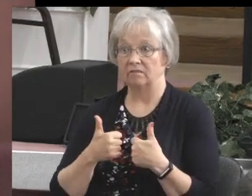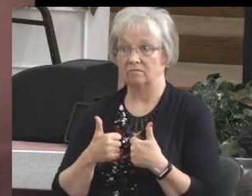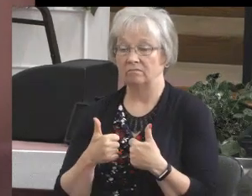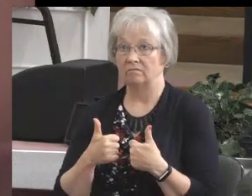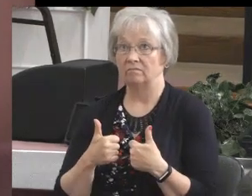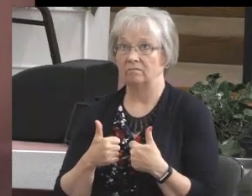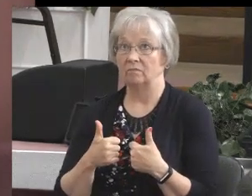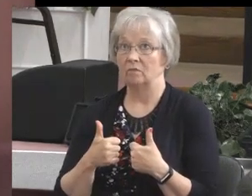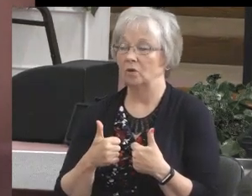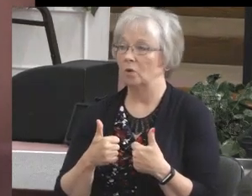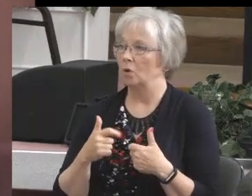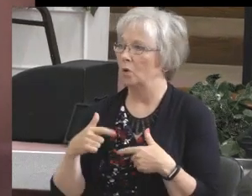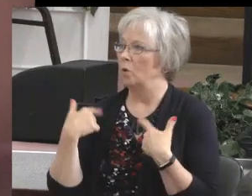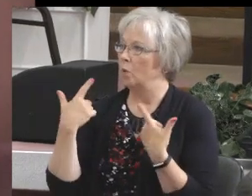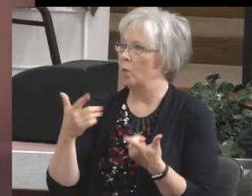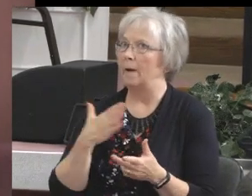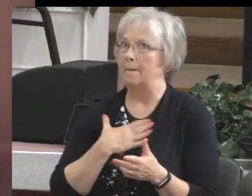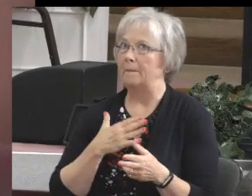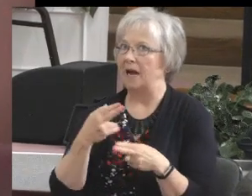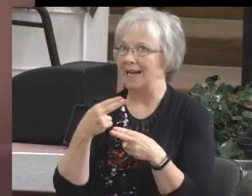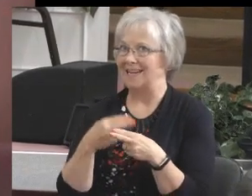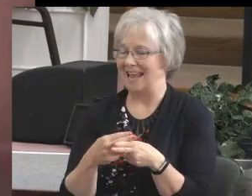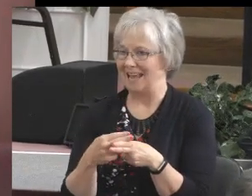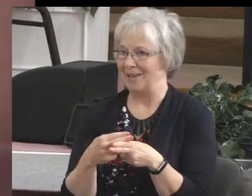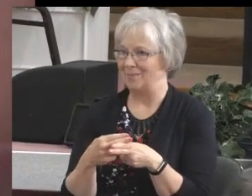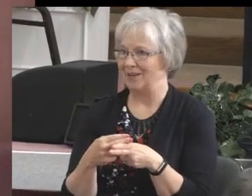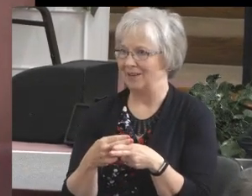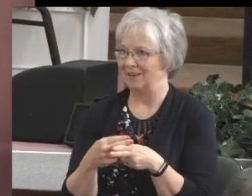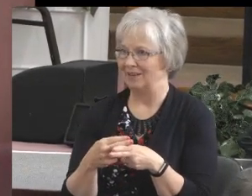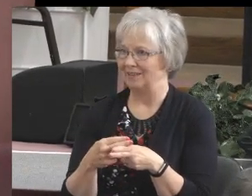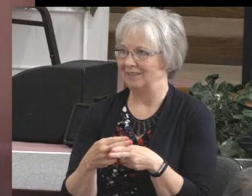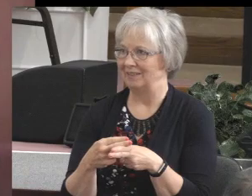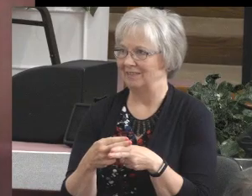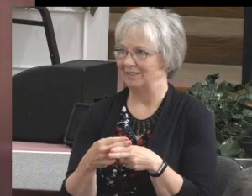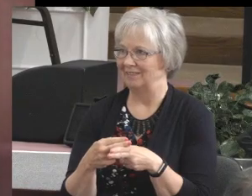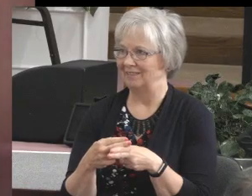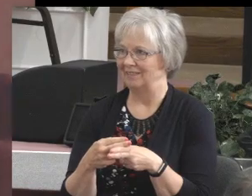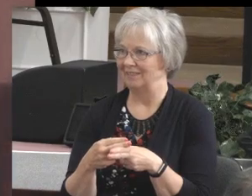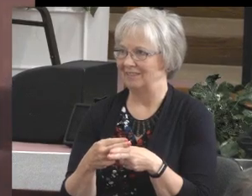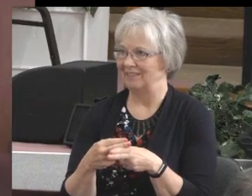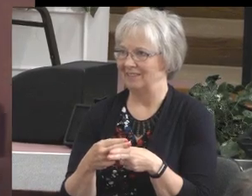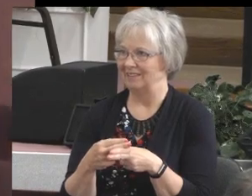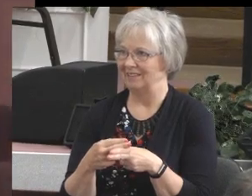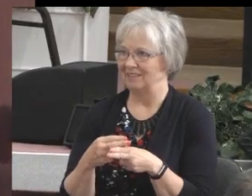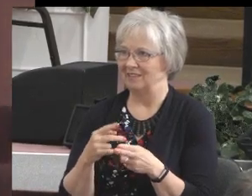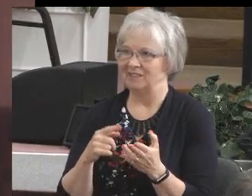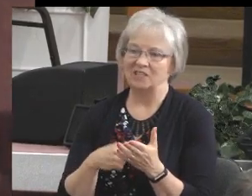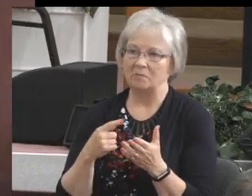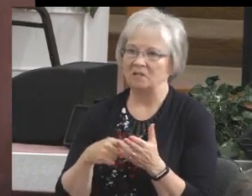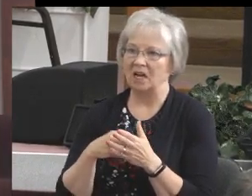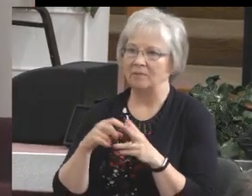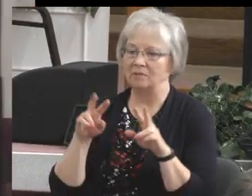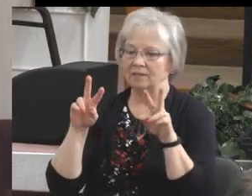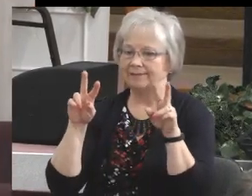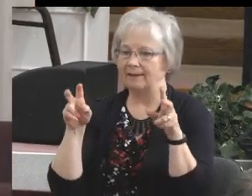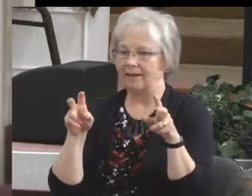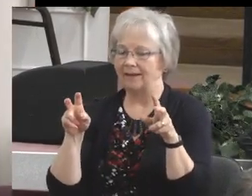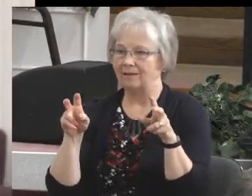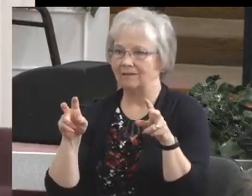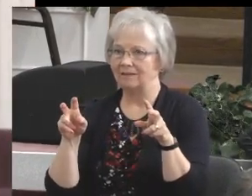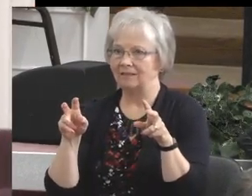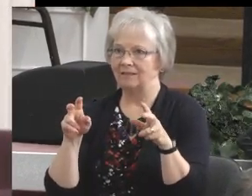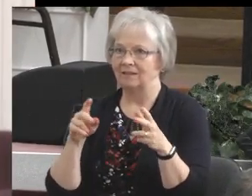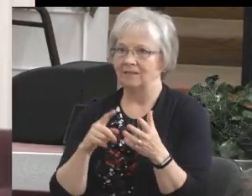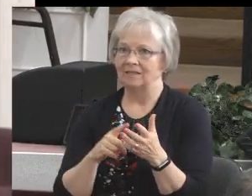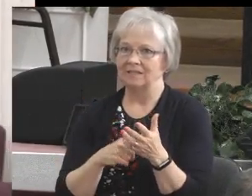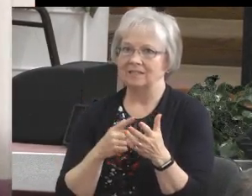You know, while my name will carry, and along with name comes title sometimes, and so, you know, I